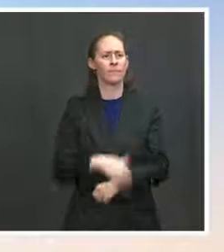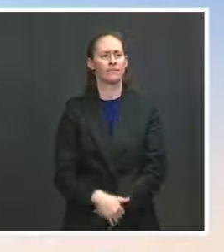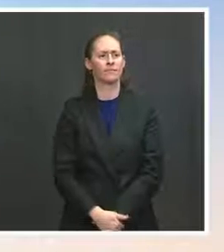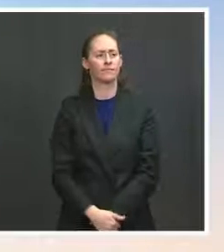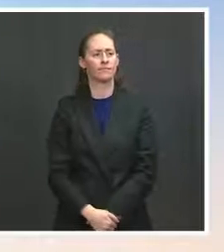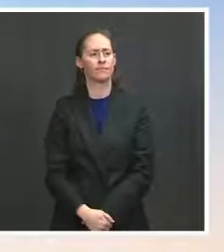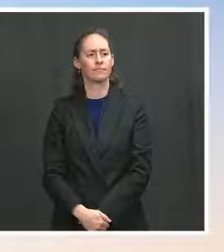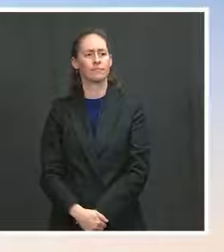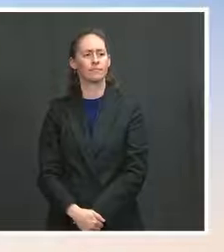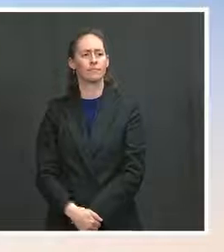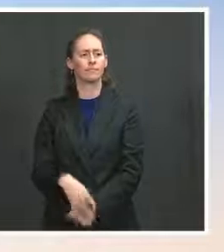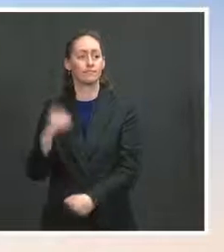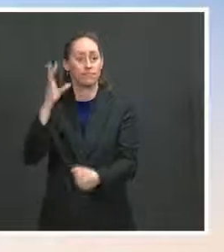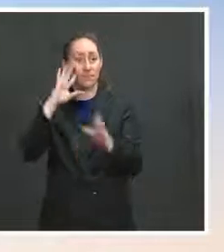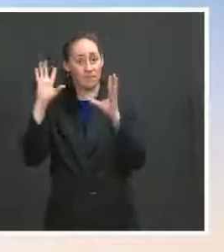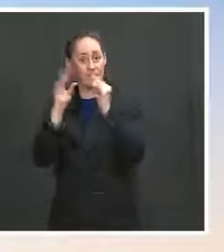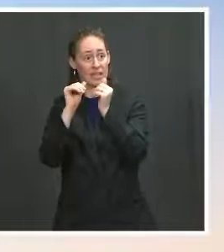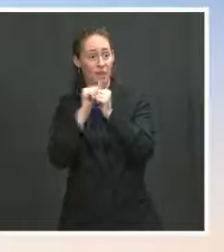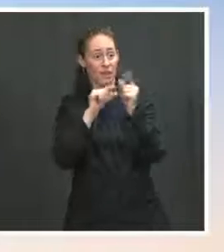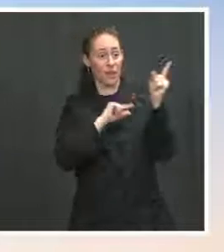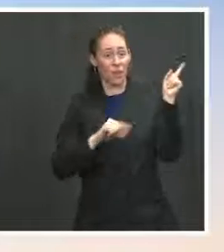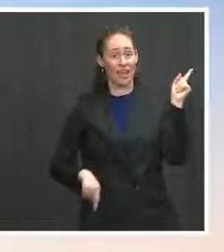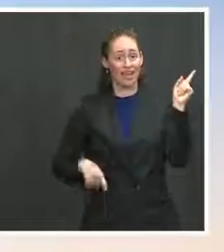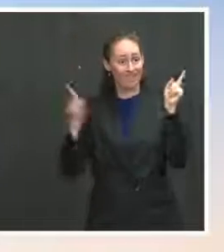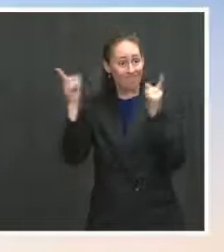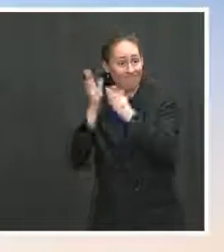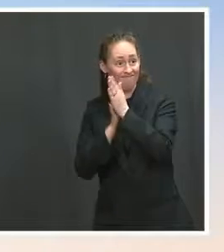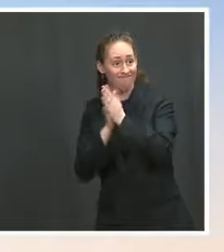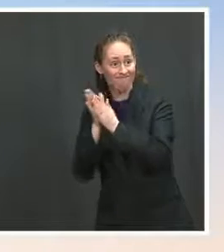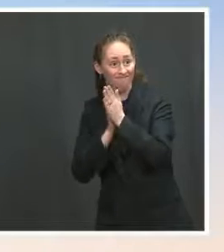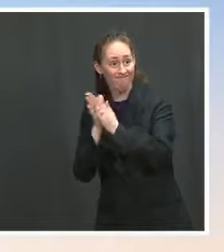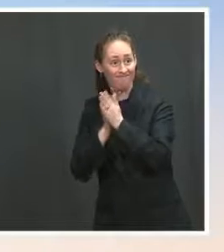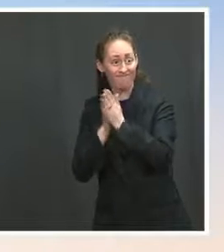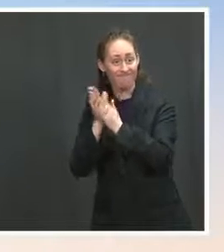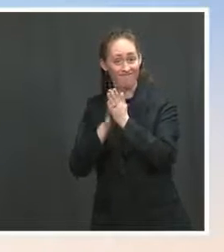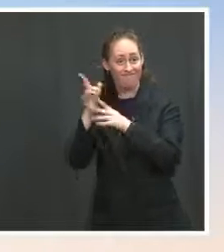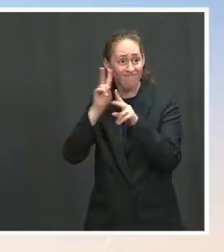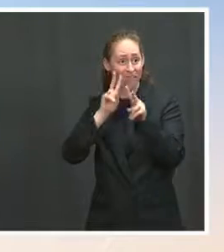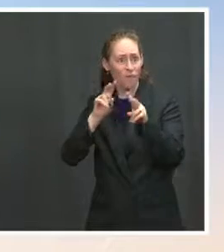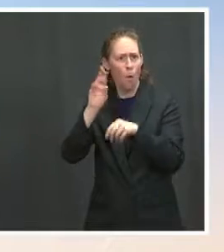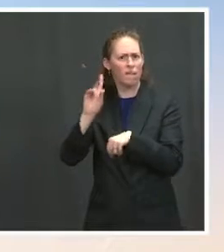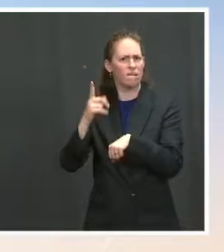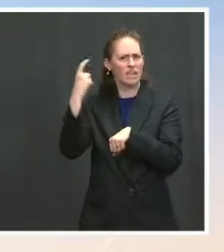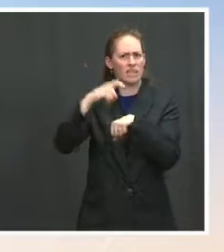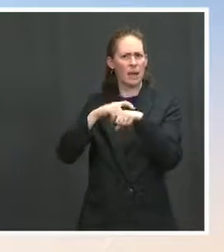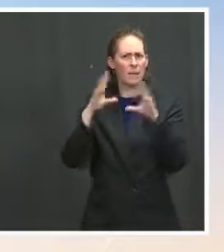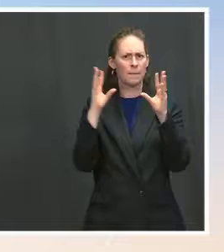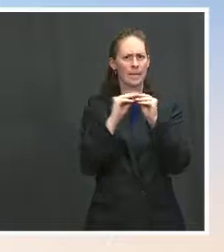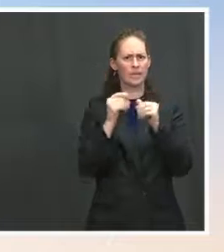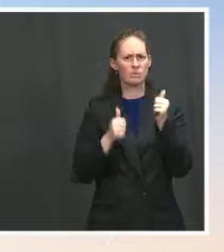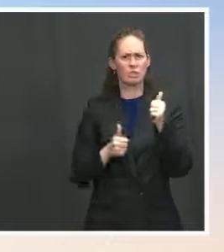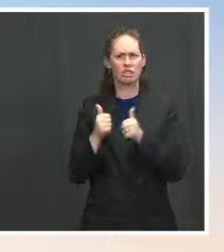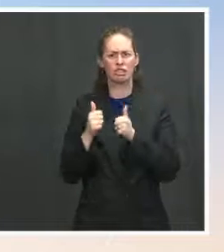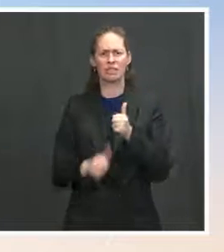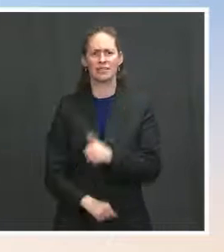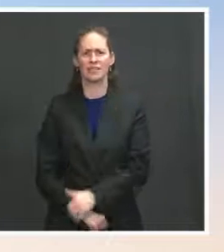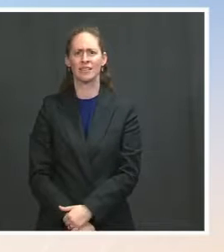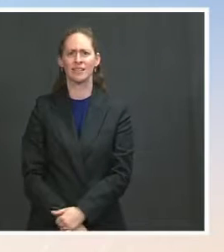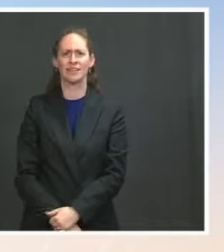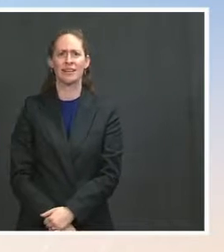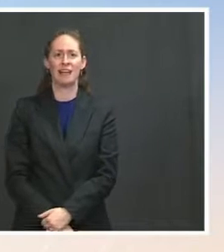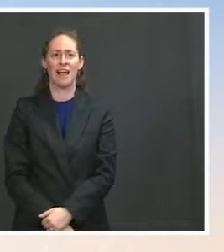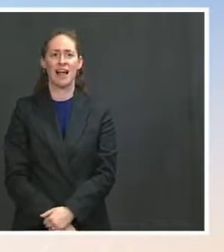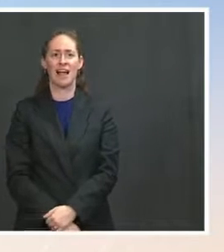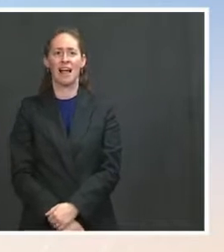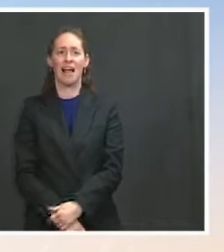always looked forward to? Does he have any kind of relationship with her, or was it the first time? Who among us wouldn't want to meet the Queen? I don't